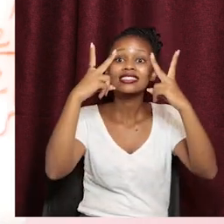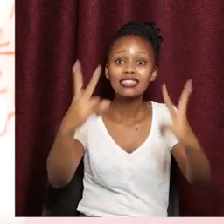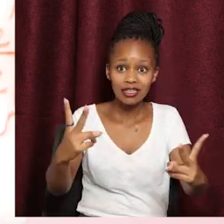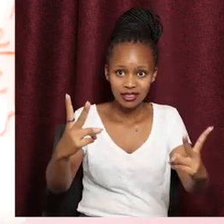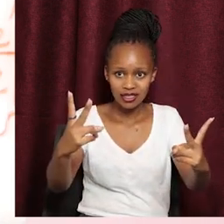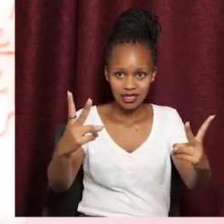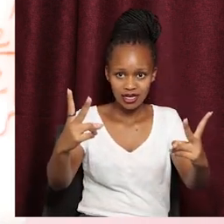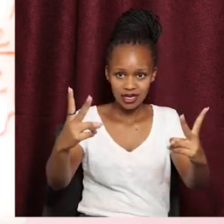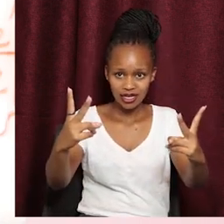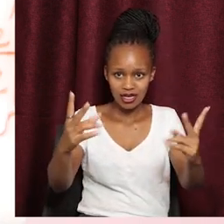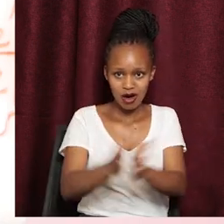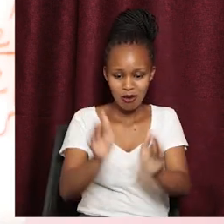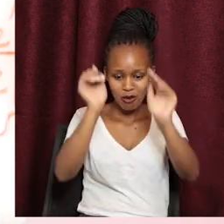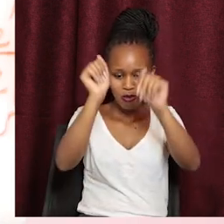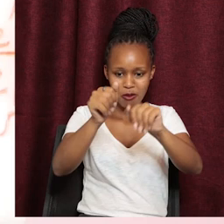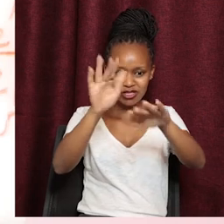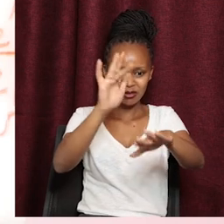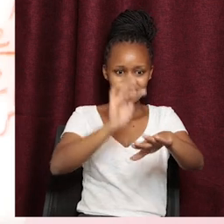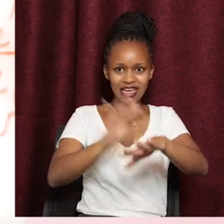Tunaweza tukaiguza na tukaiona.